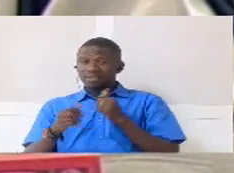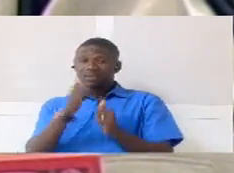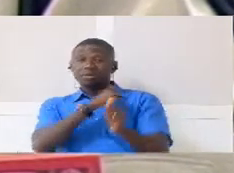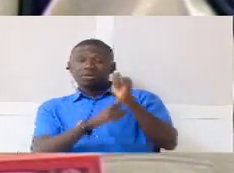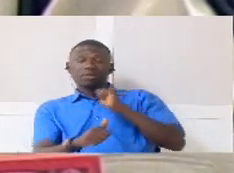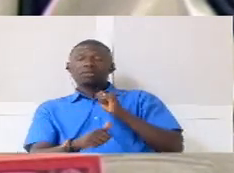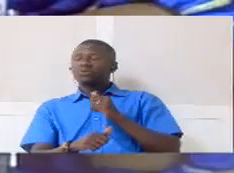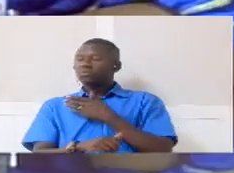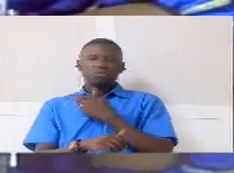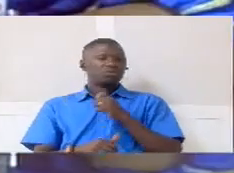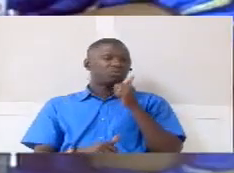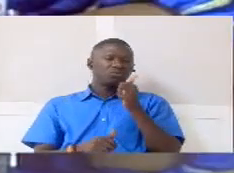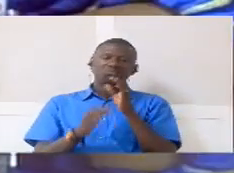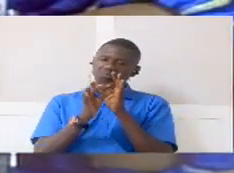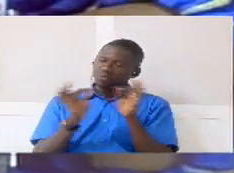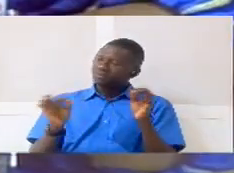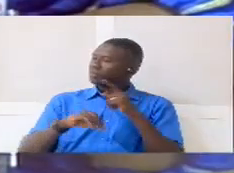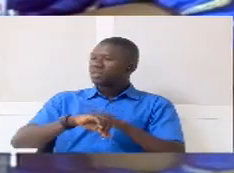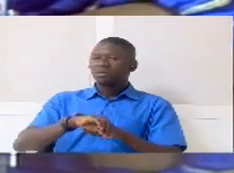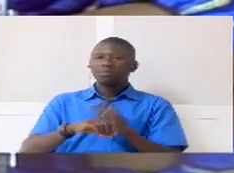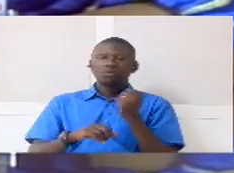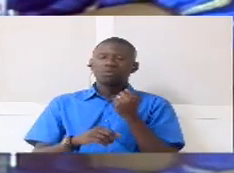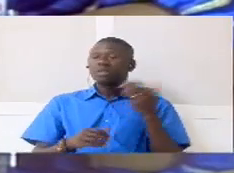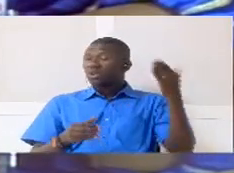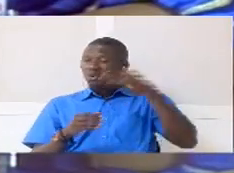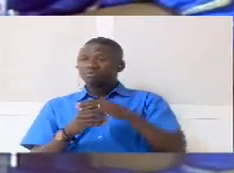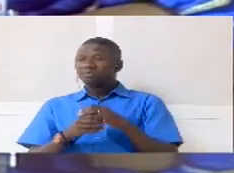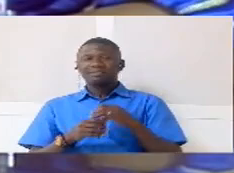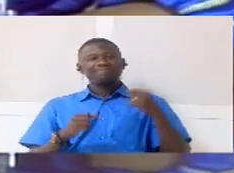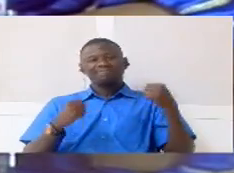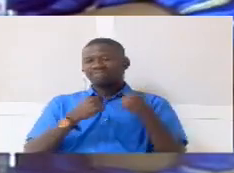peaceful stint for people because he comes in a combative mood.